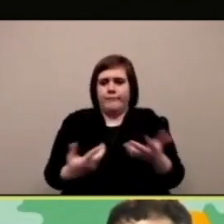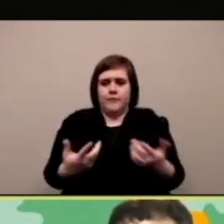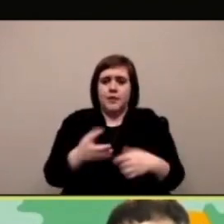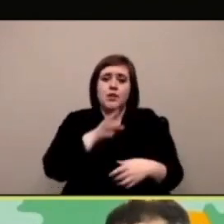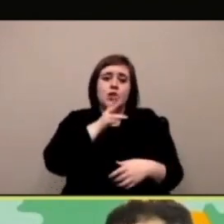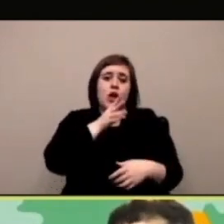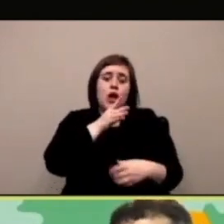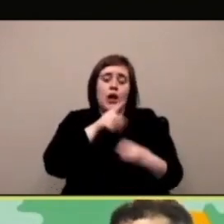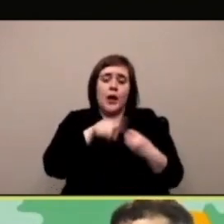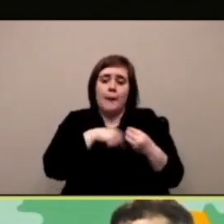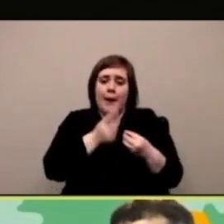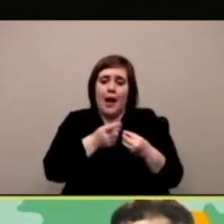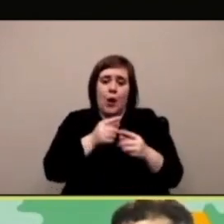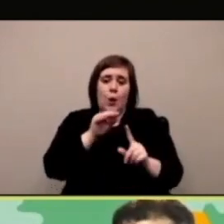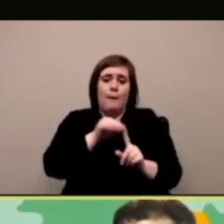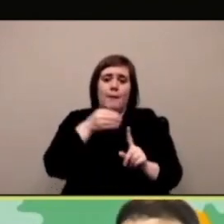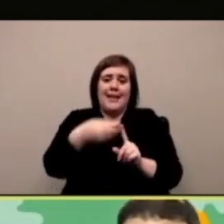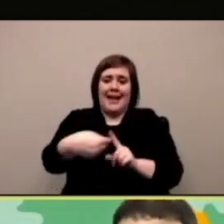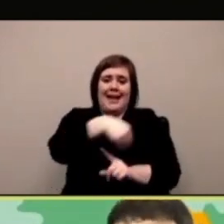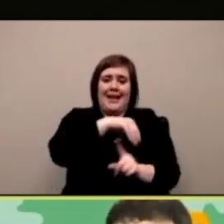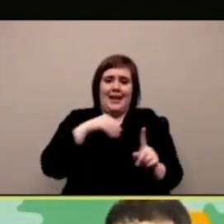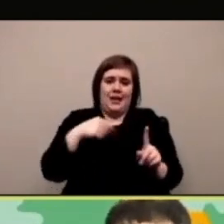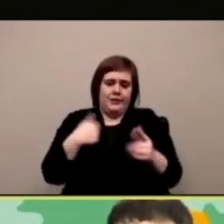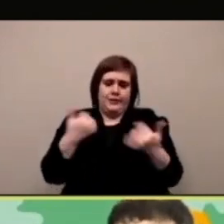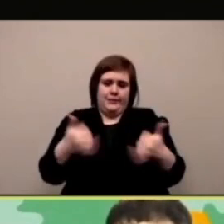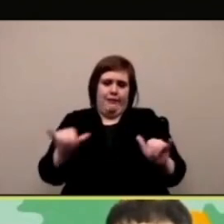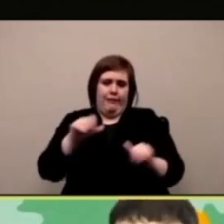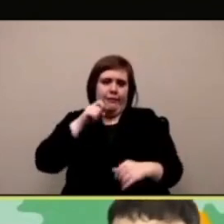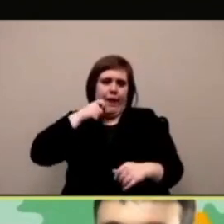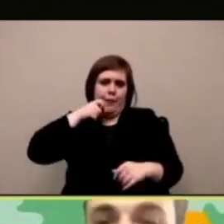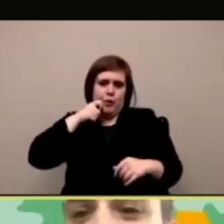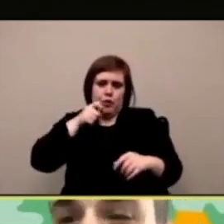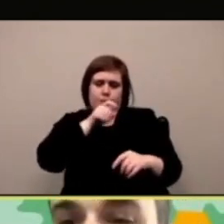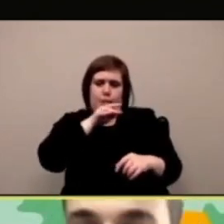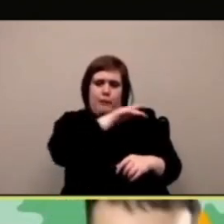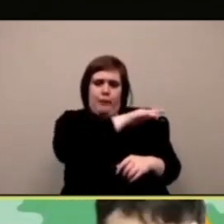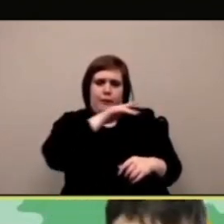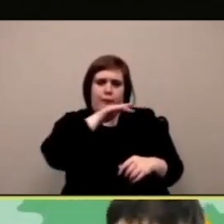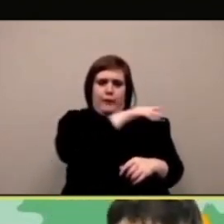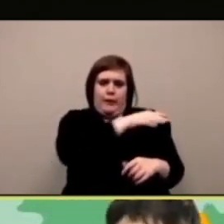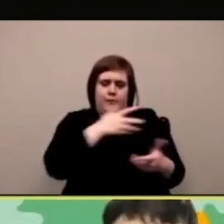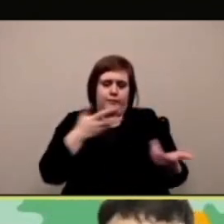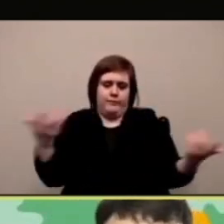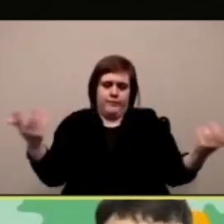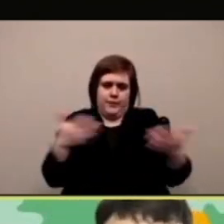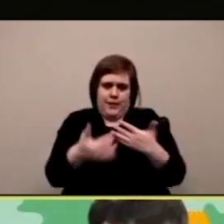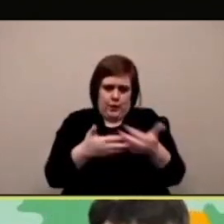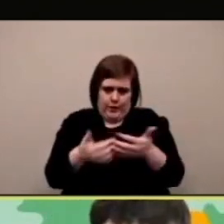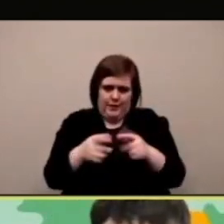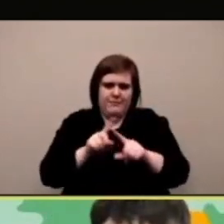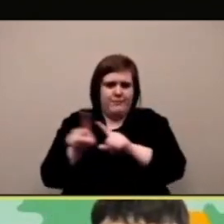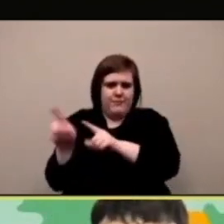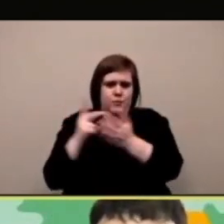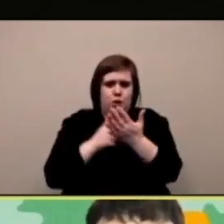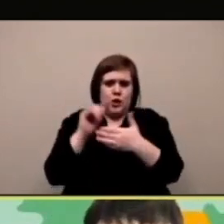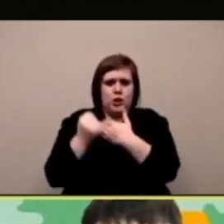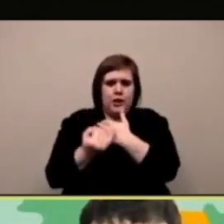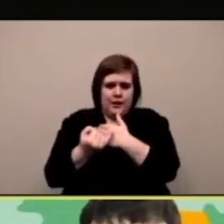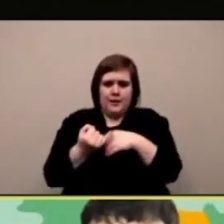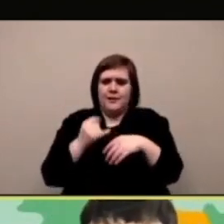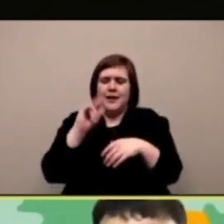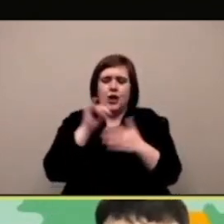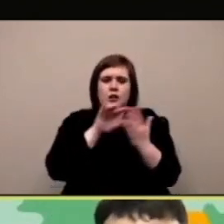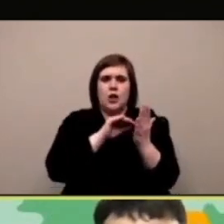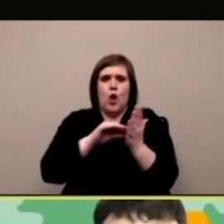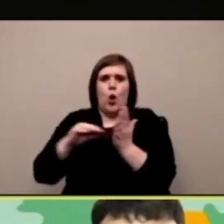talk about bananas, I got apples instead. Anyway, it's a project that uses clones